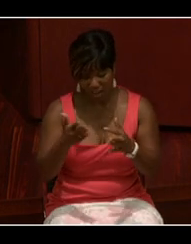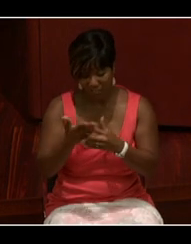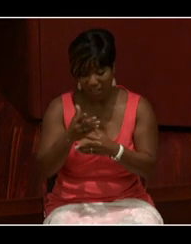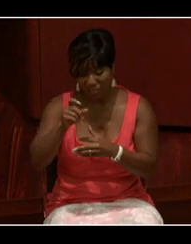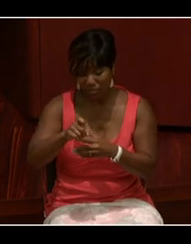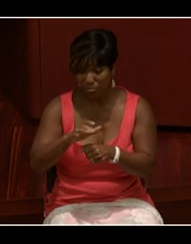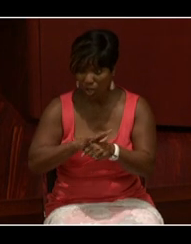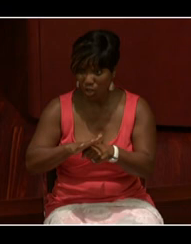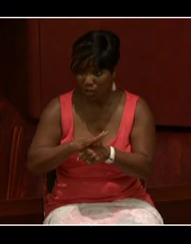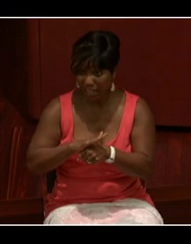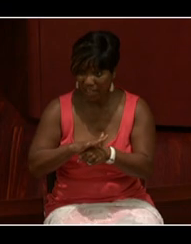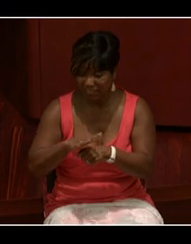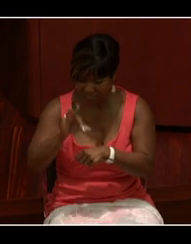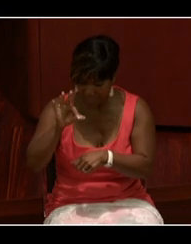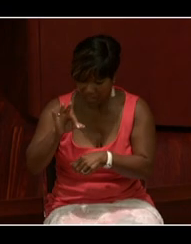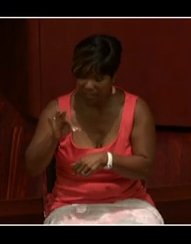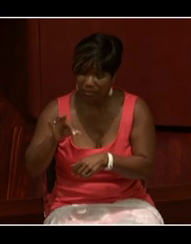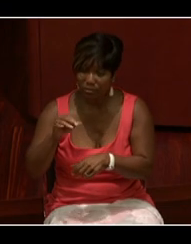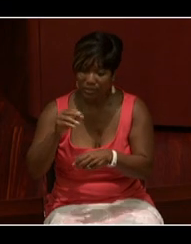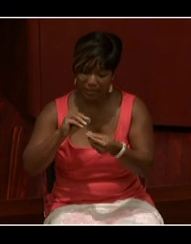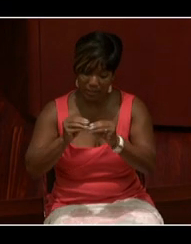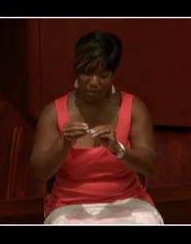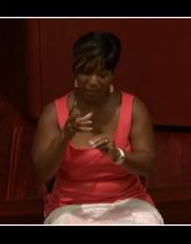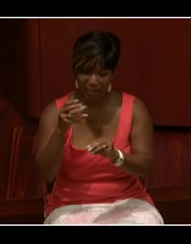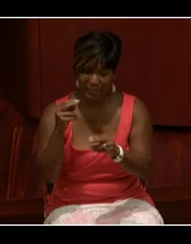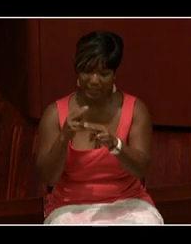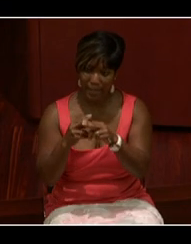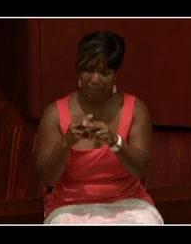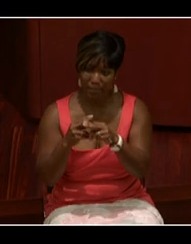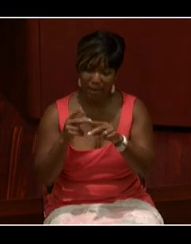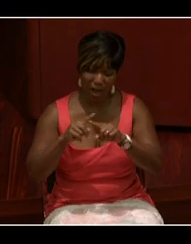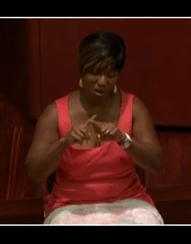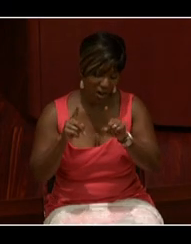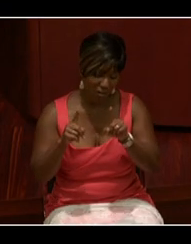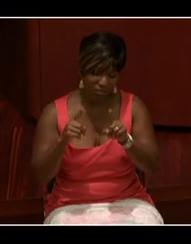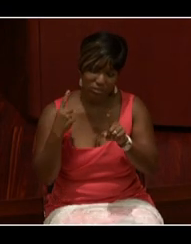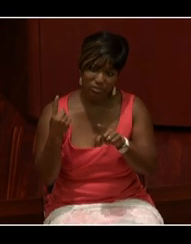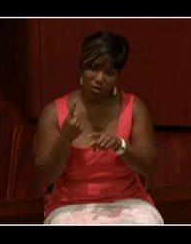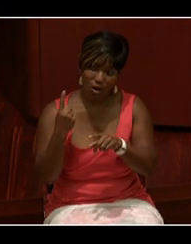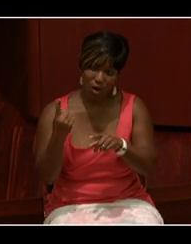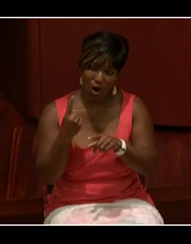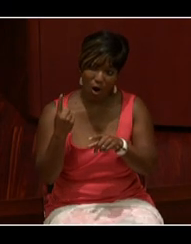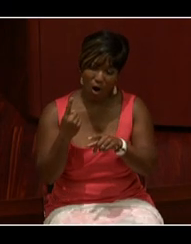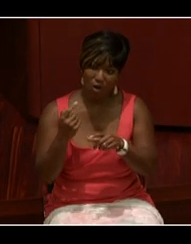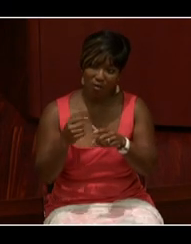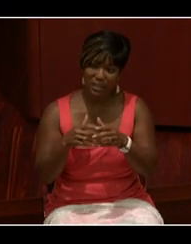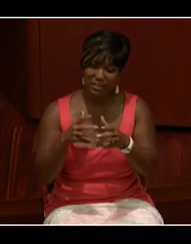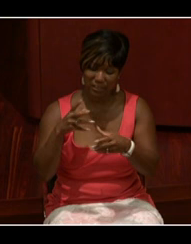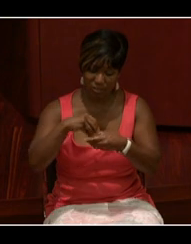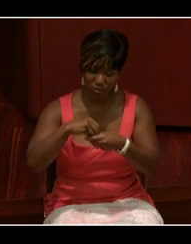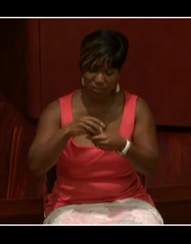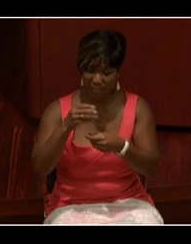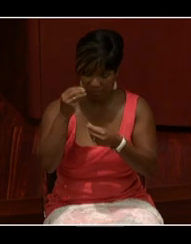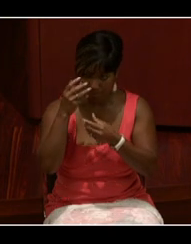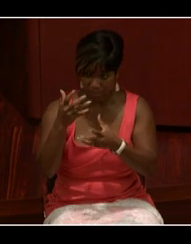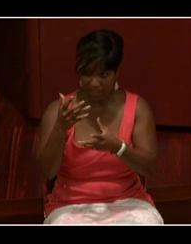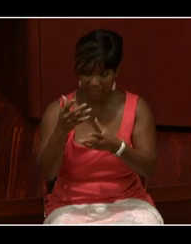to be located with the inmate number and name. However, it is always generally best to include information such